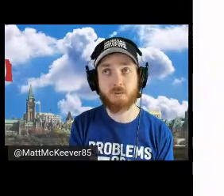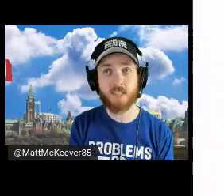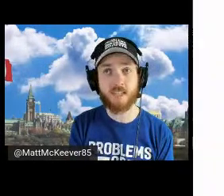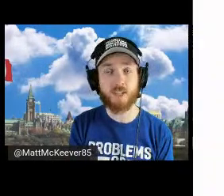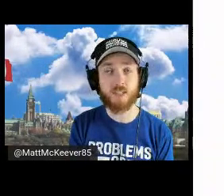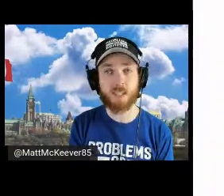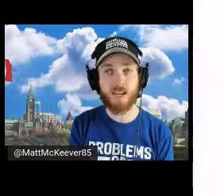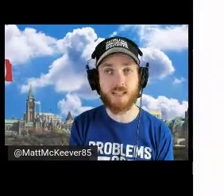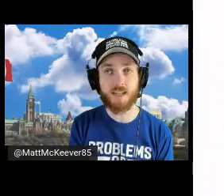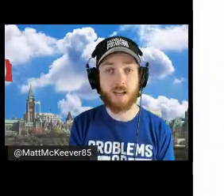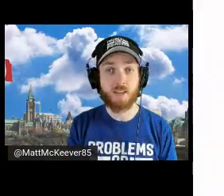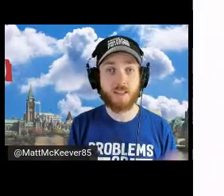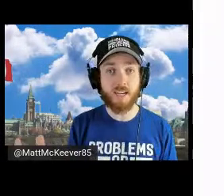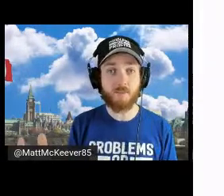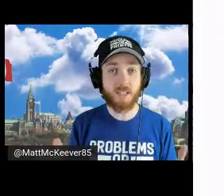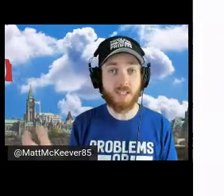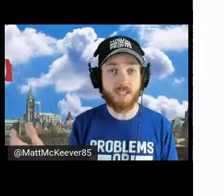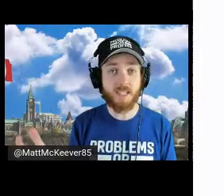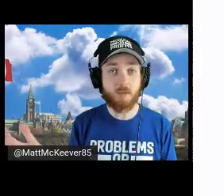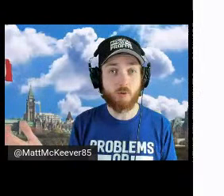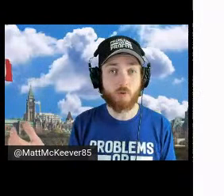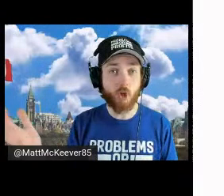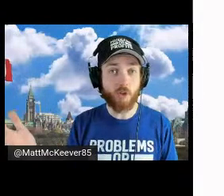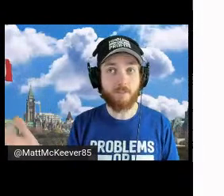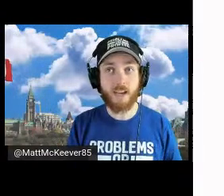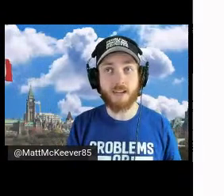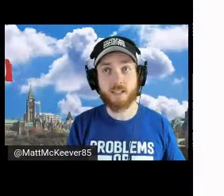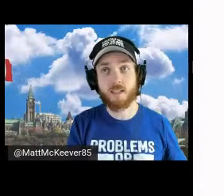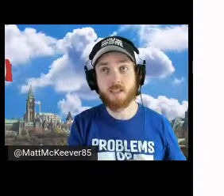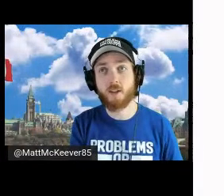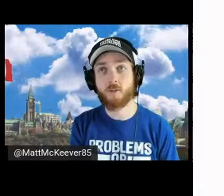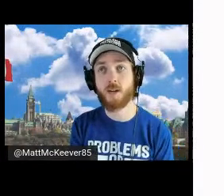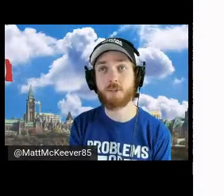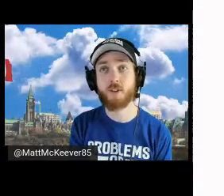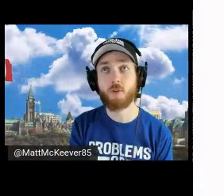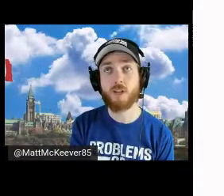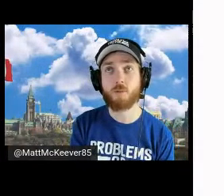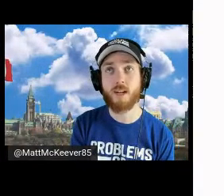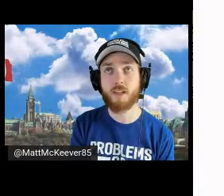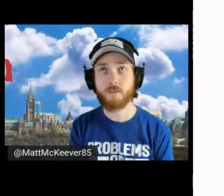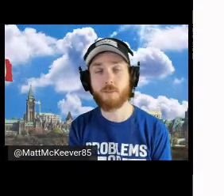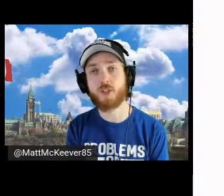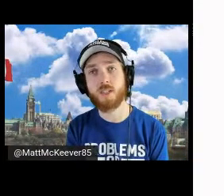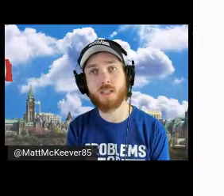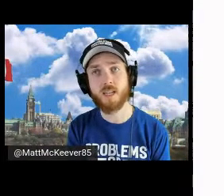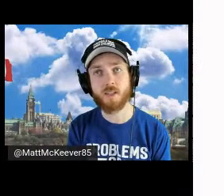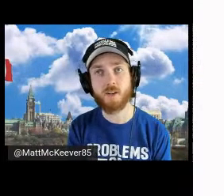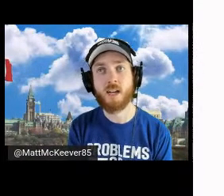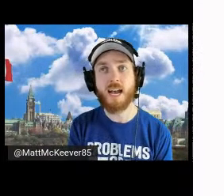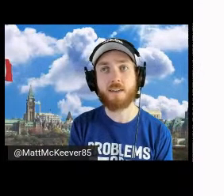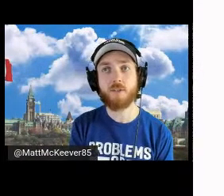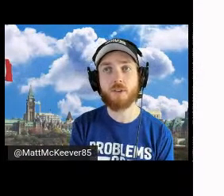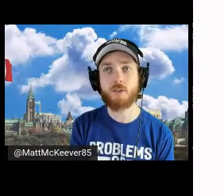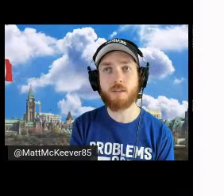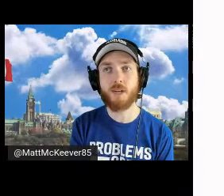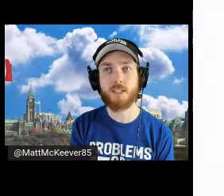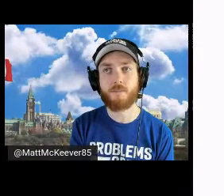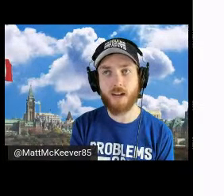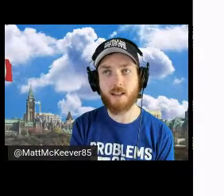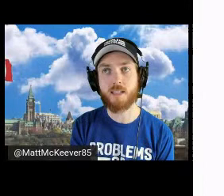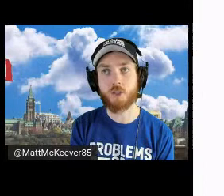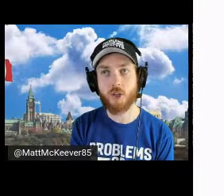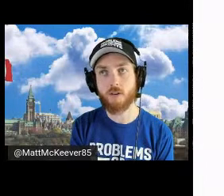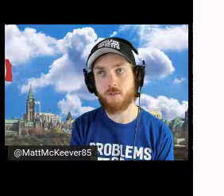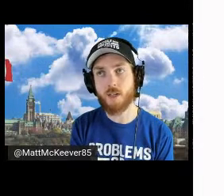is it was essentially decided that the government doesn't need to show their facts. So I'm just going to read right here from the Justice Center. After 13 months